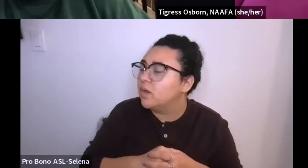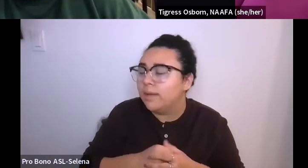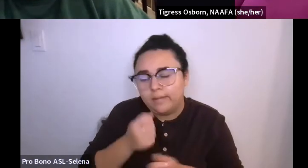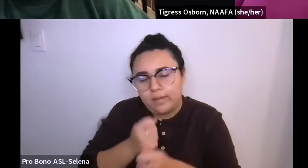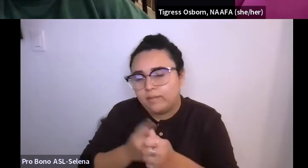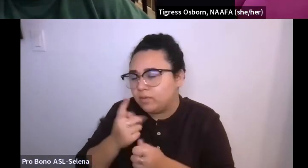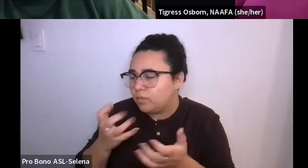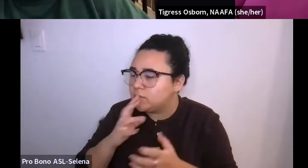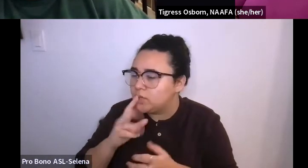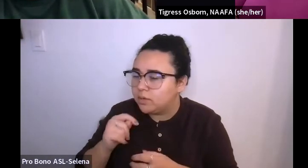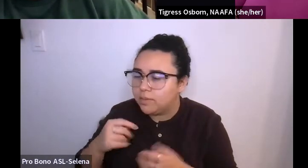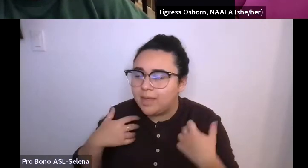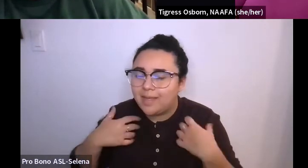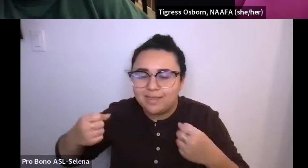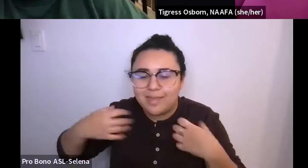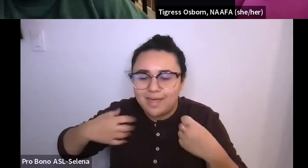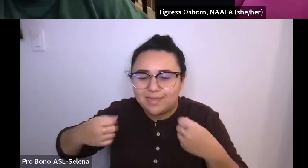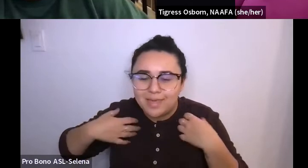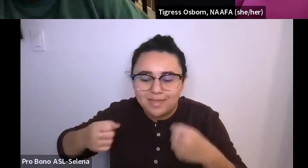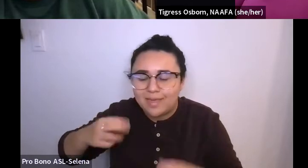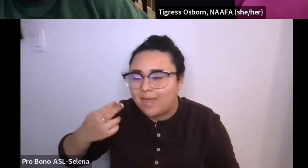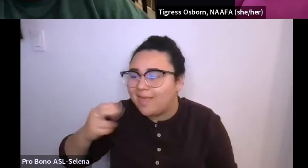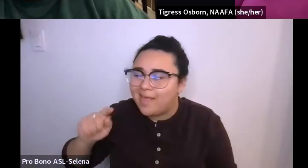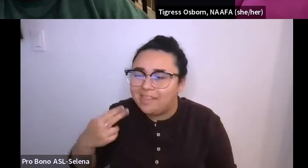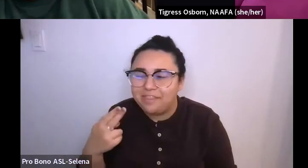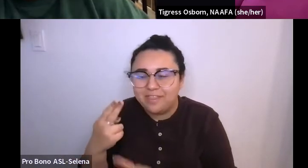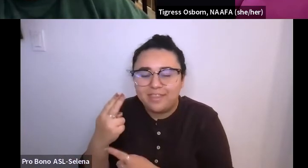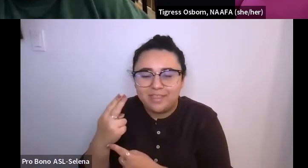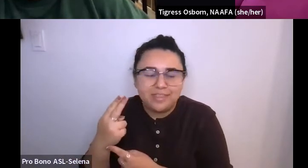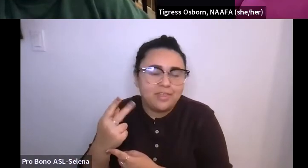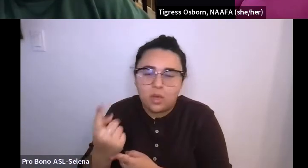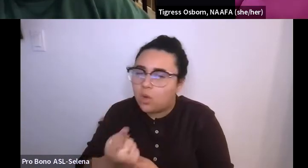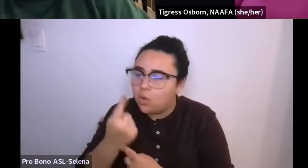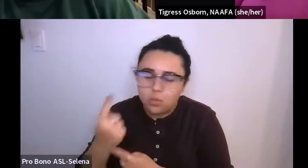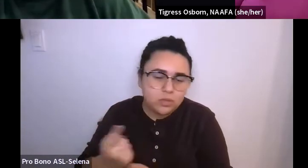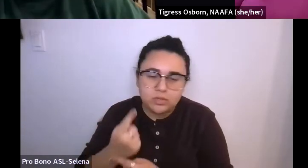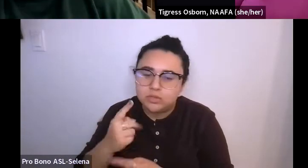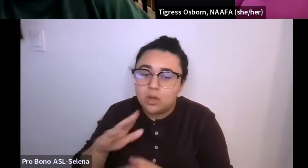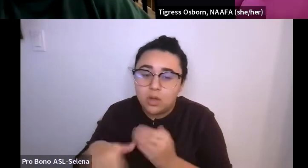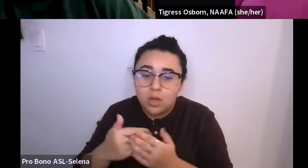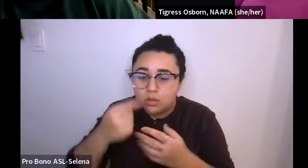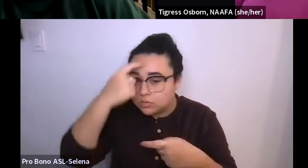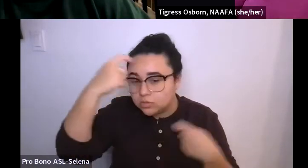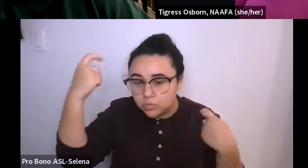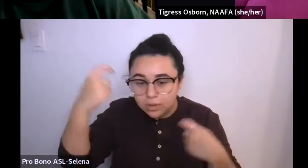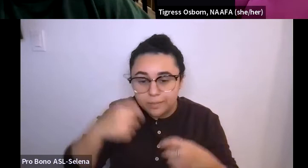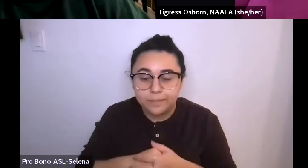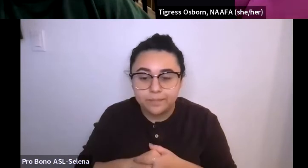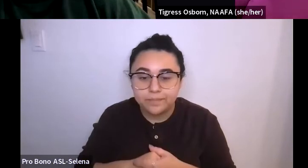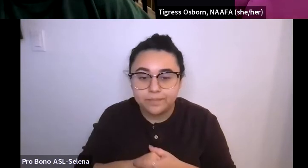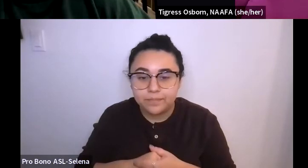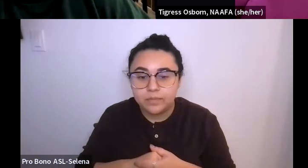health all the time. It's all about health. Everything is health. And all trauma, or like, why are you